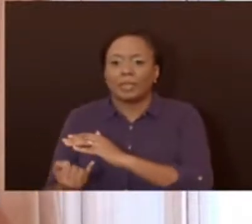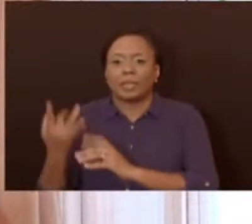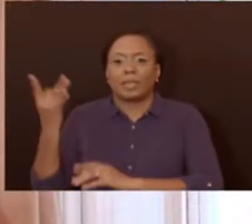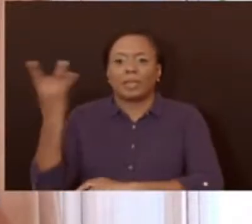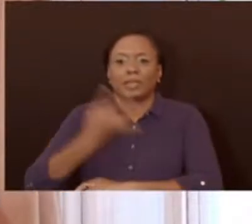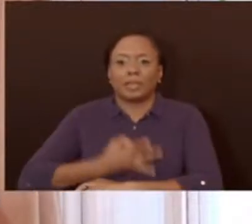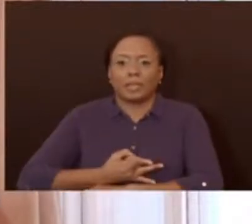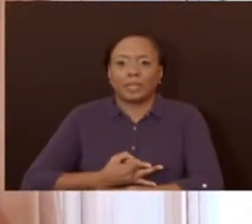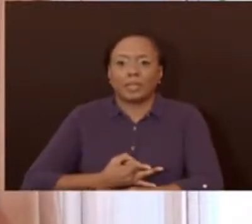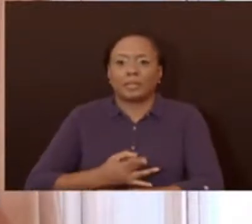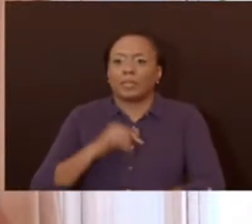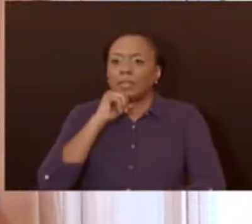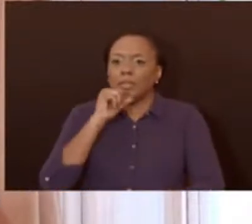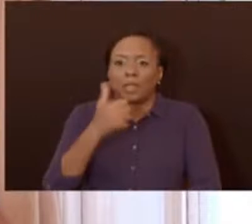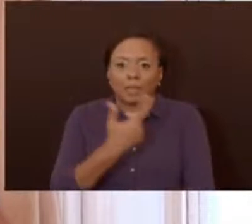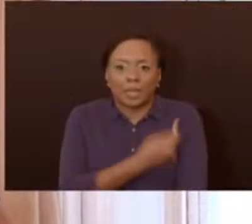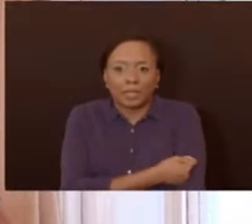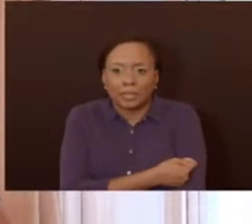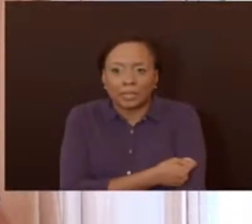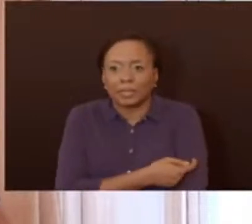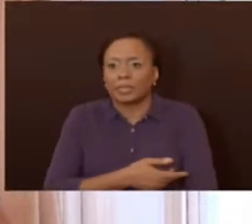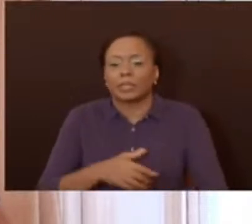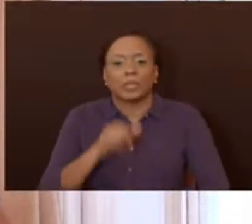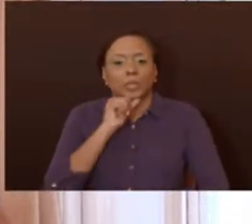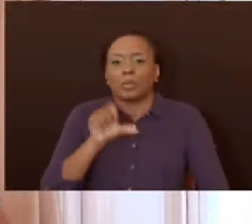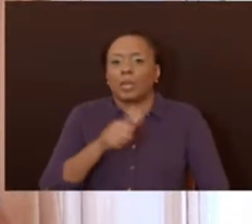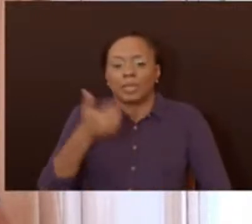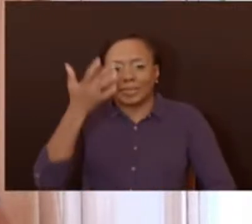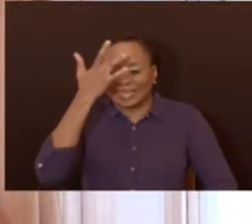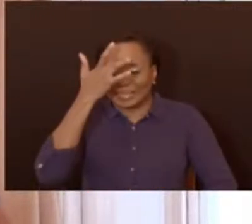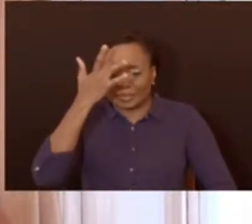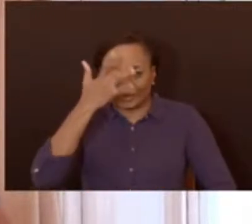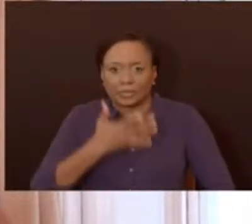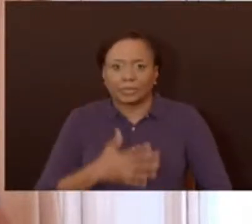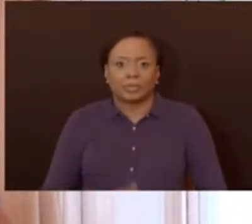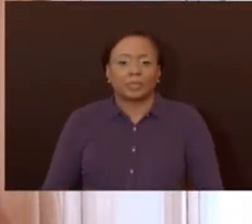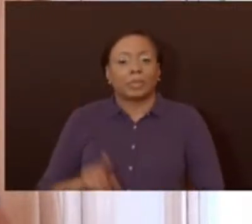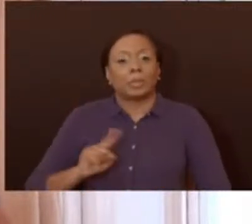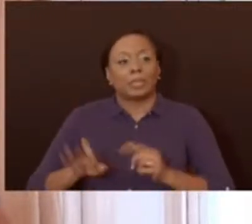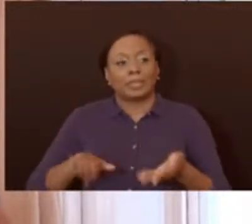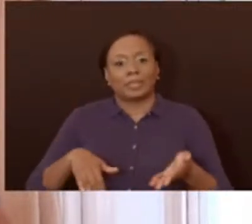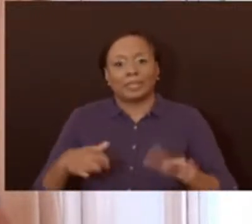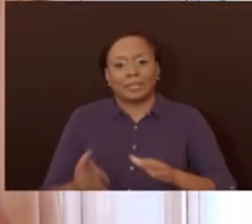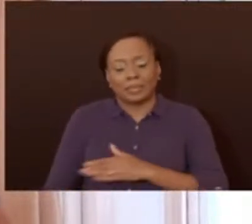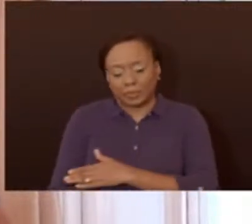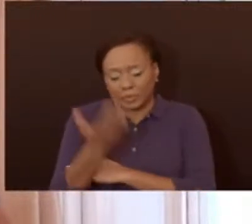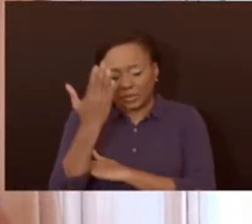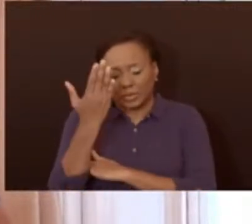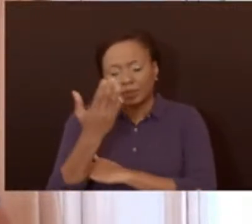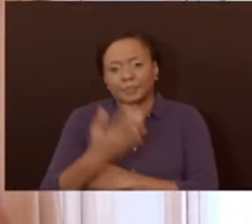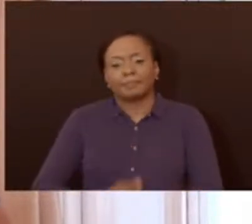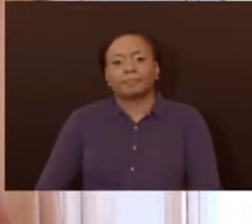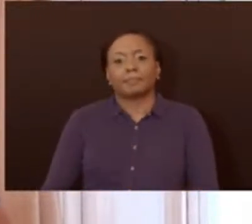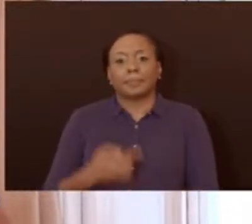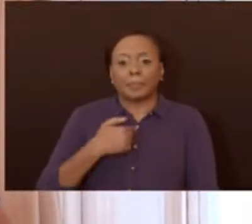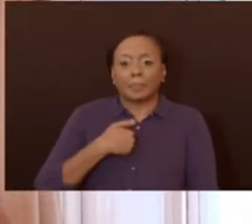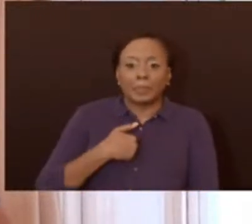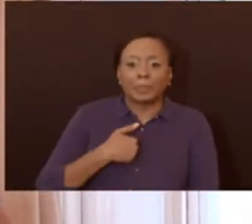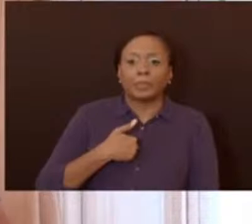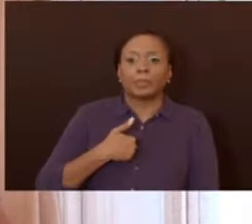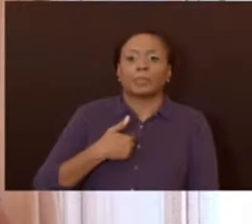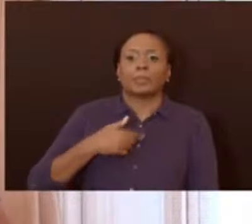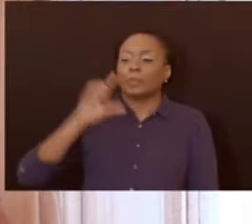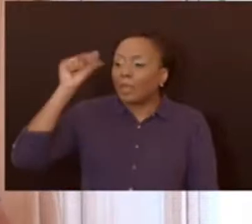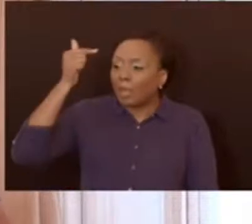comorbidities and was not vaccinated. On behalf of the Ministry of Health and Wellness and the Government of Barbados, I would like to